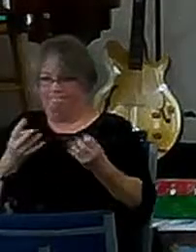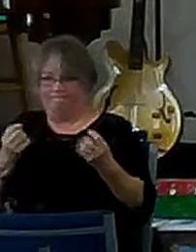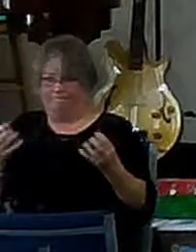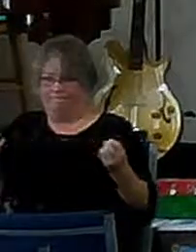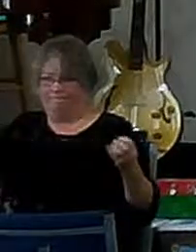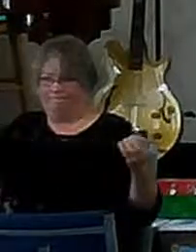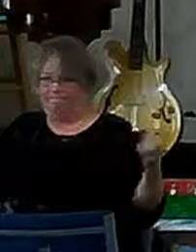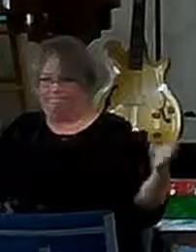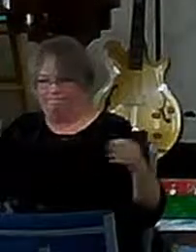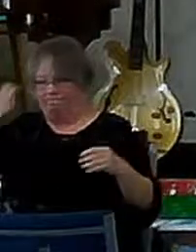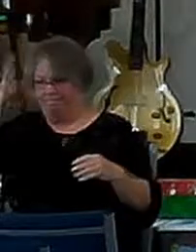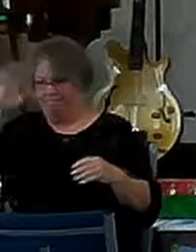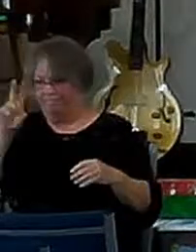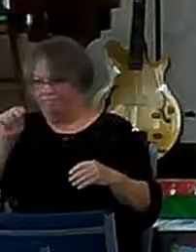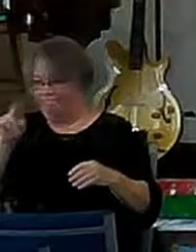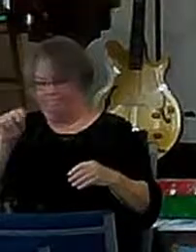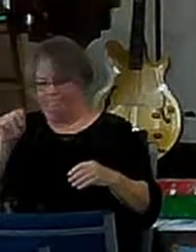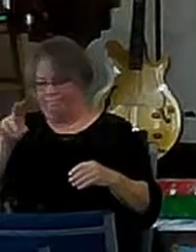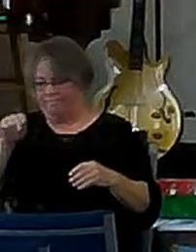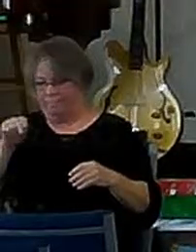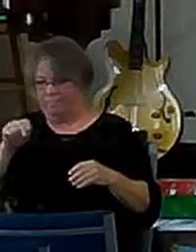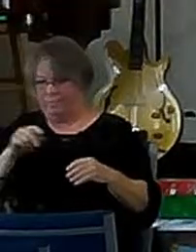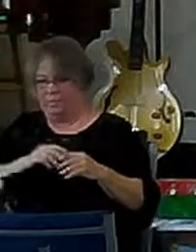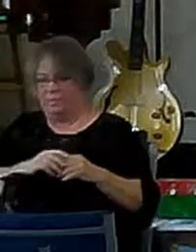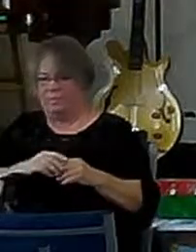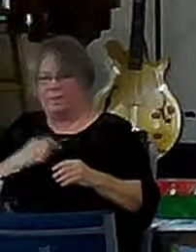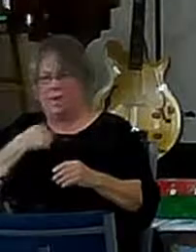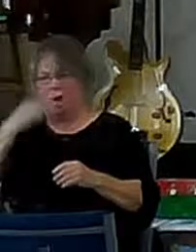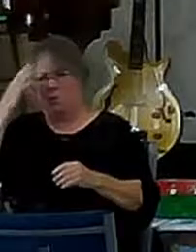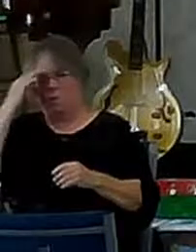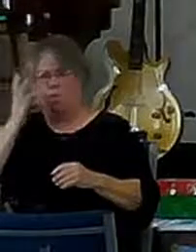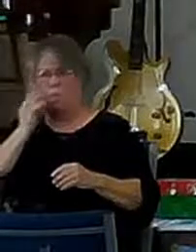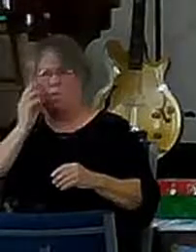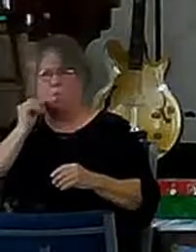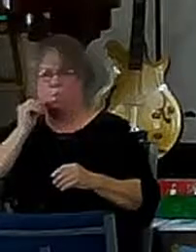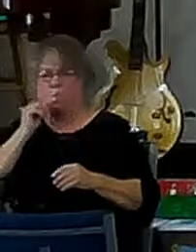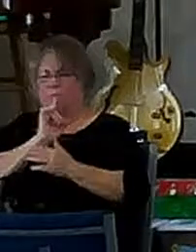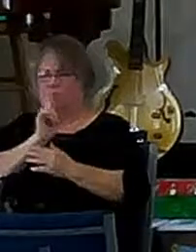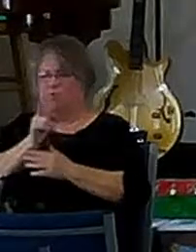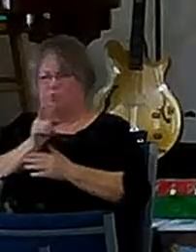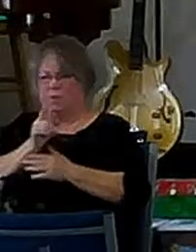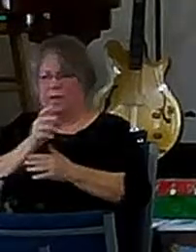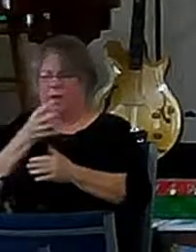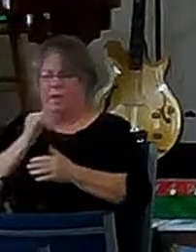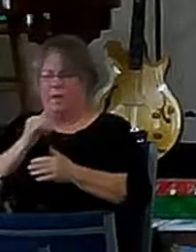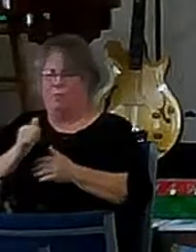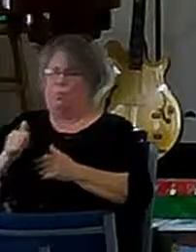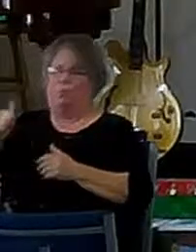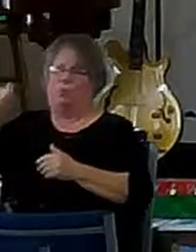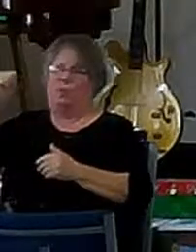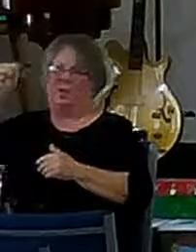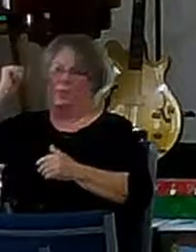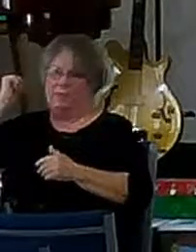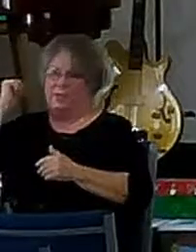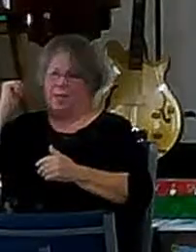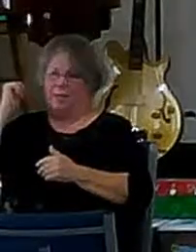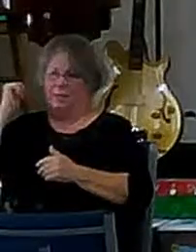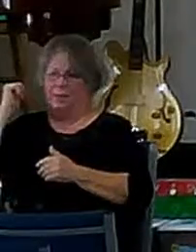I know that those Mormon missionaries are deceived, and I know they are deceived because of their